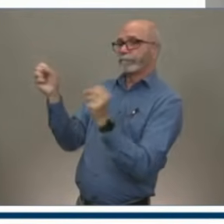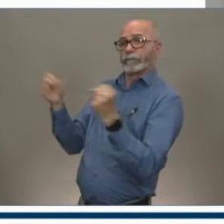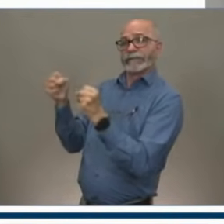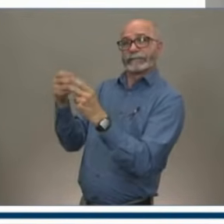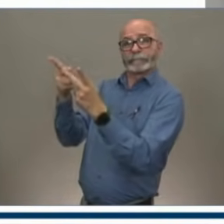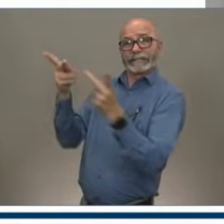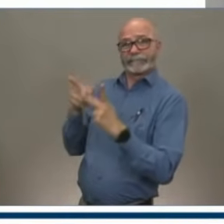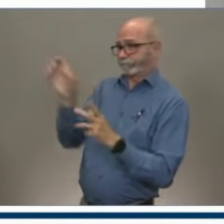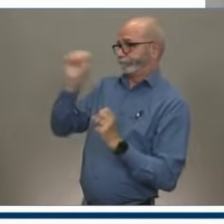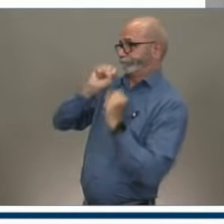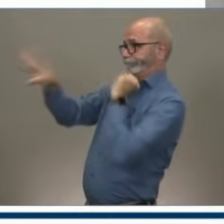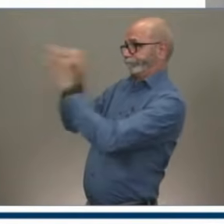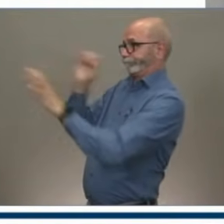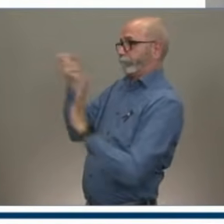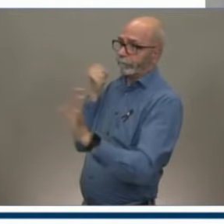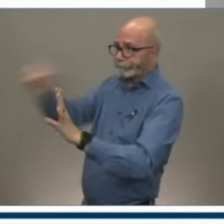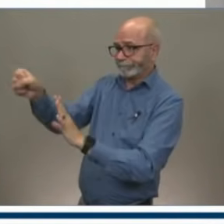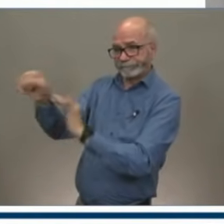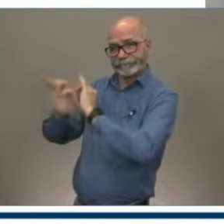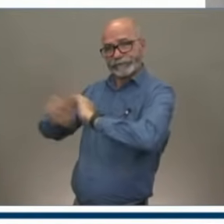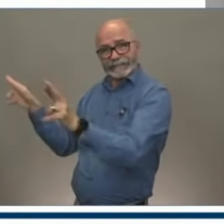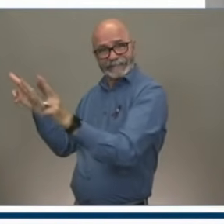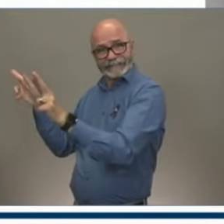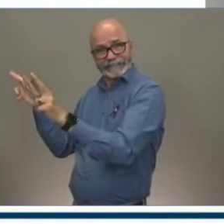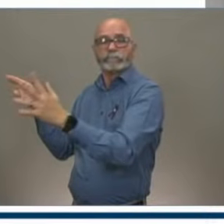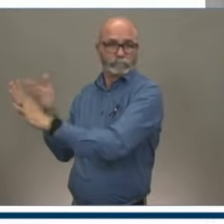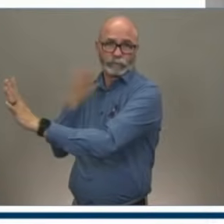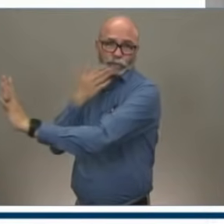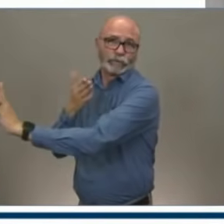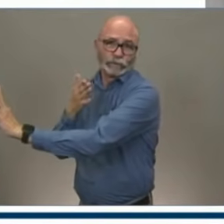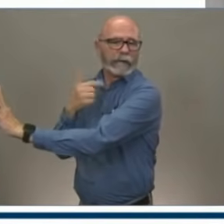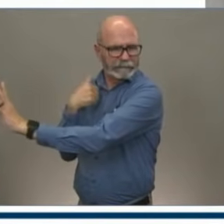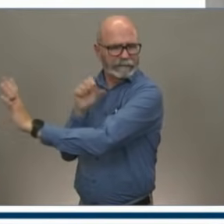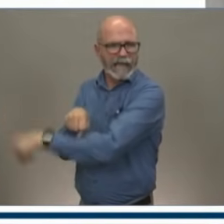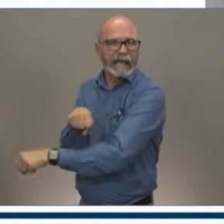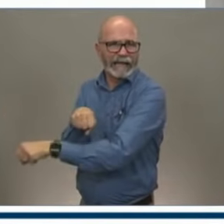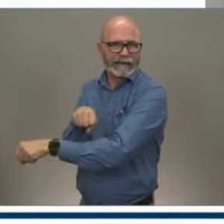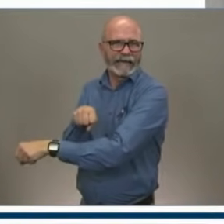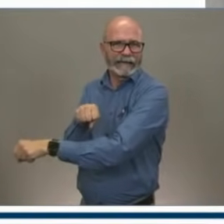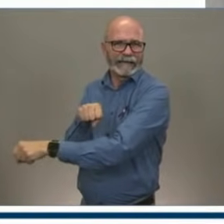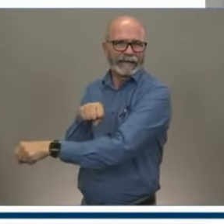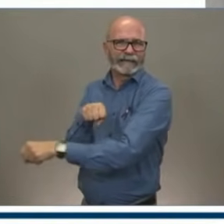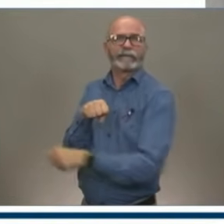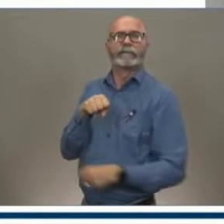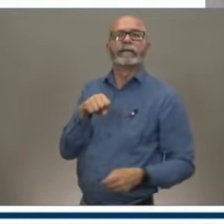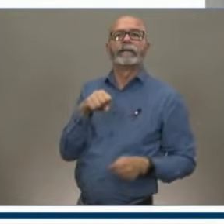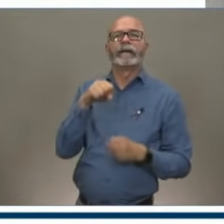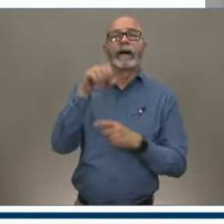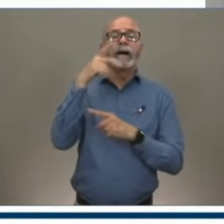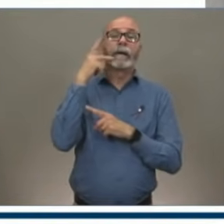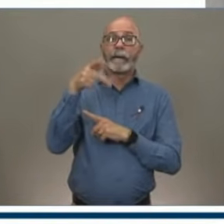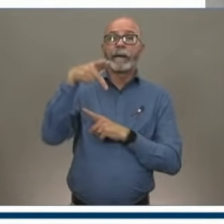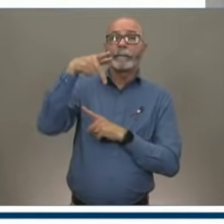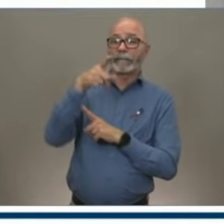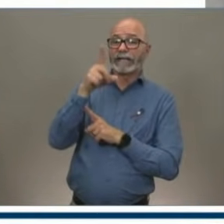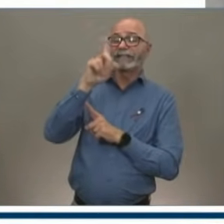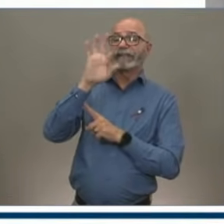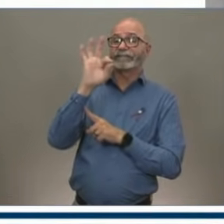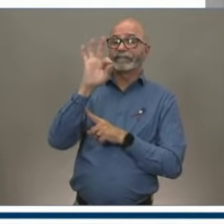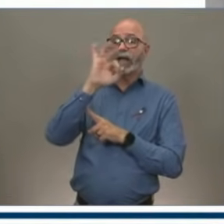store it. We are in great position to be able to receive not only the Pfizer vaccine, but vaccines as it comes available and comes